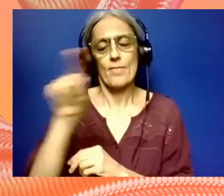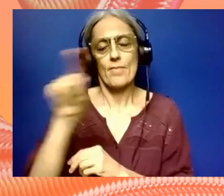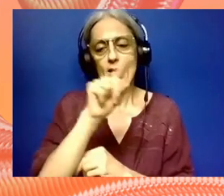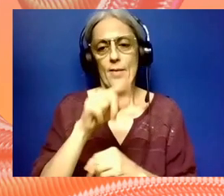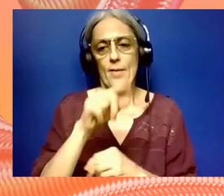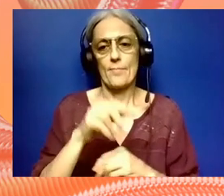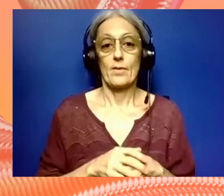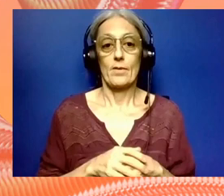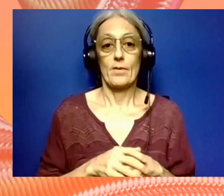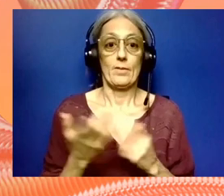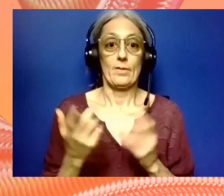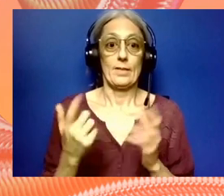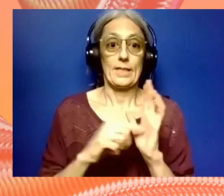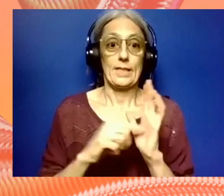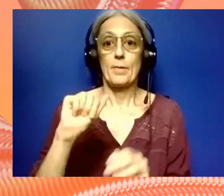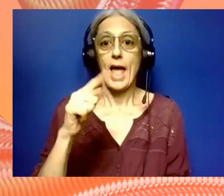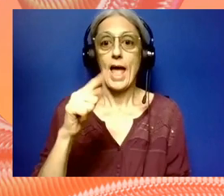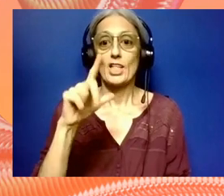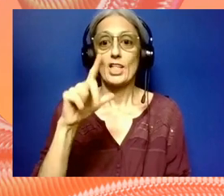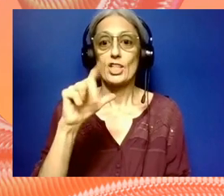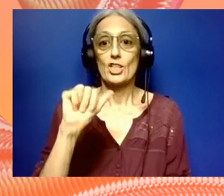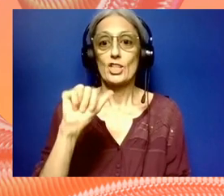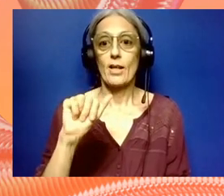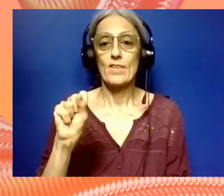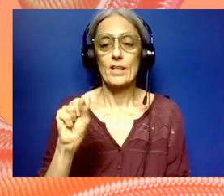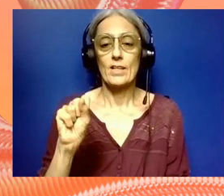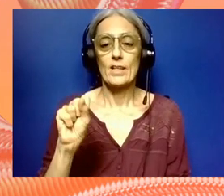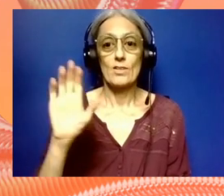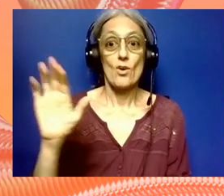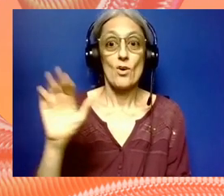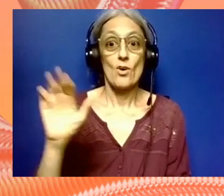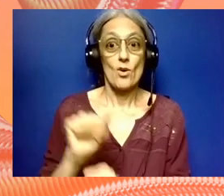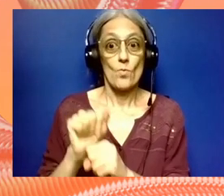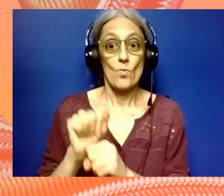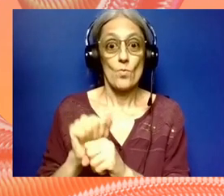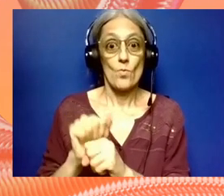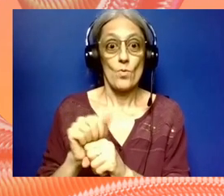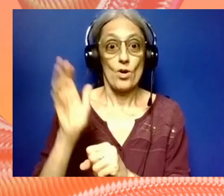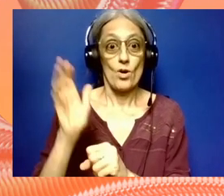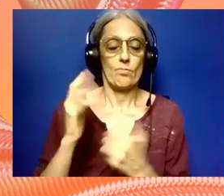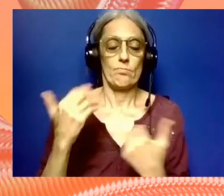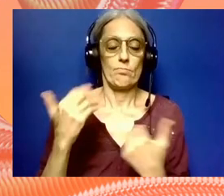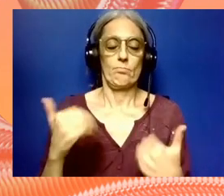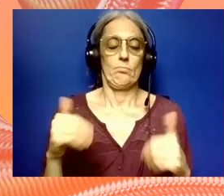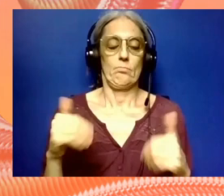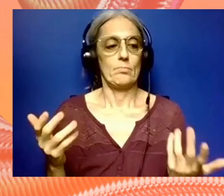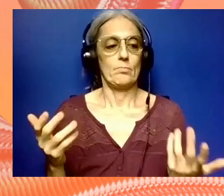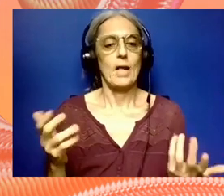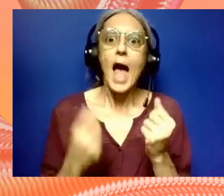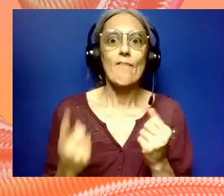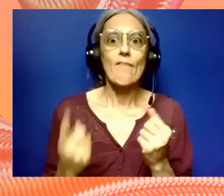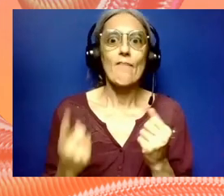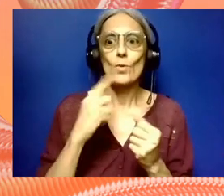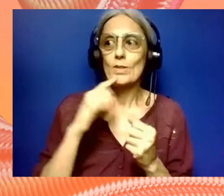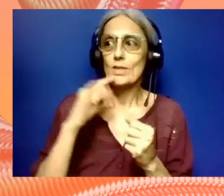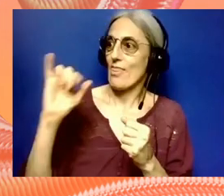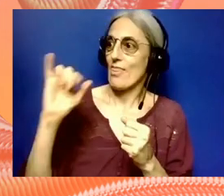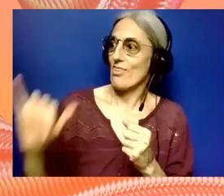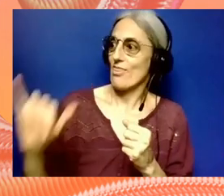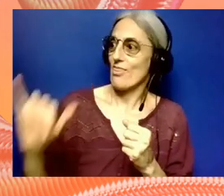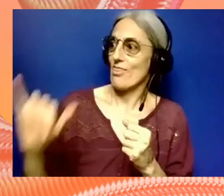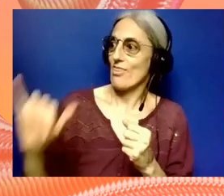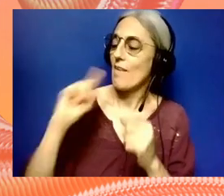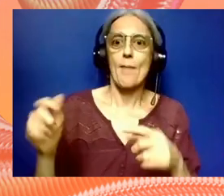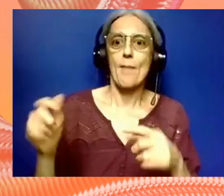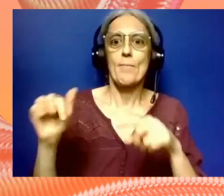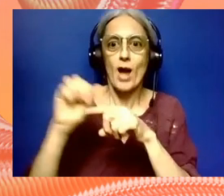is so, like, it's so, like, oh my, this, you know, like, everyone's been saying this for so long and practicing this for so long, and it